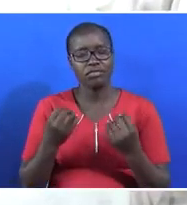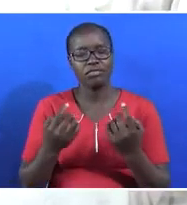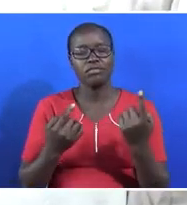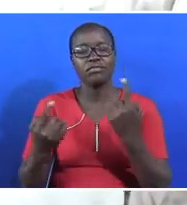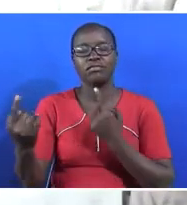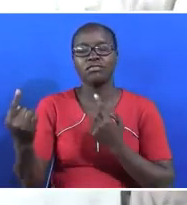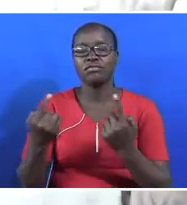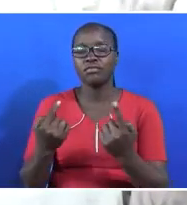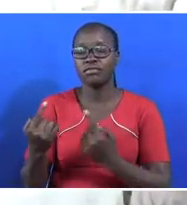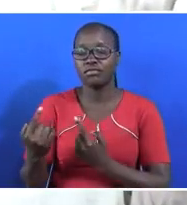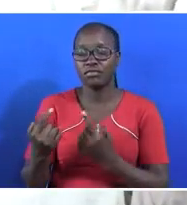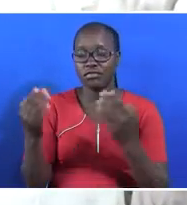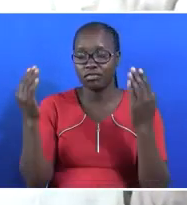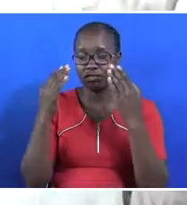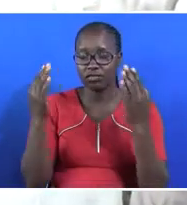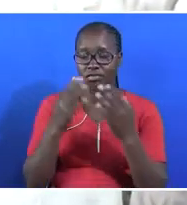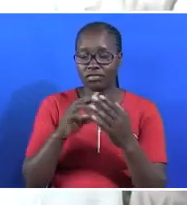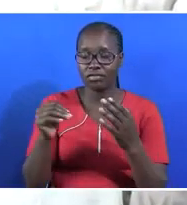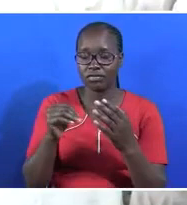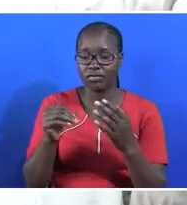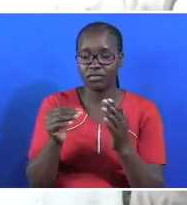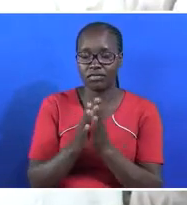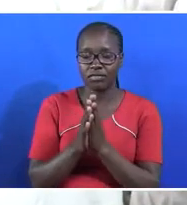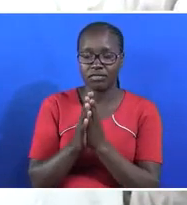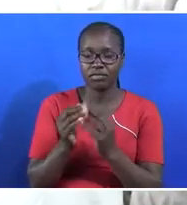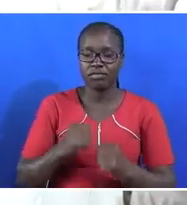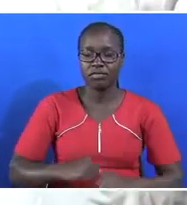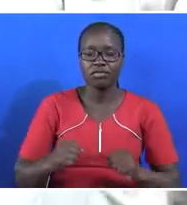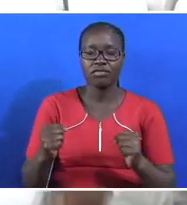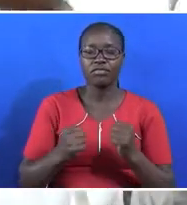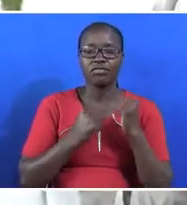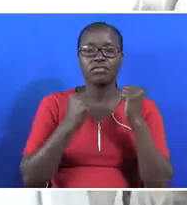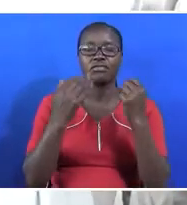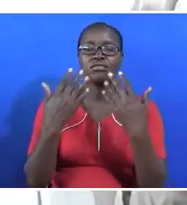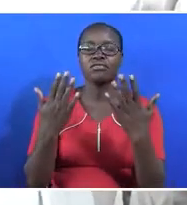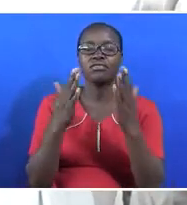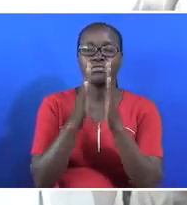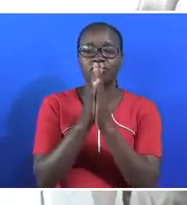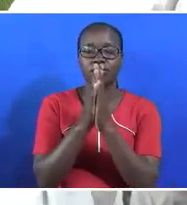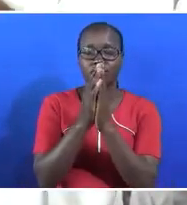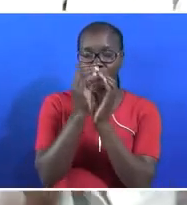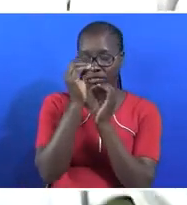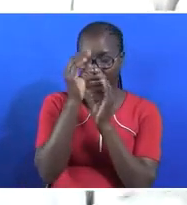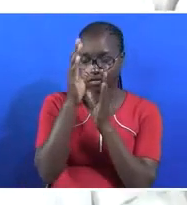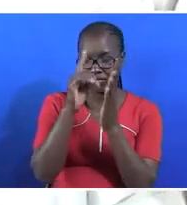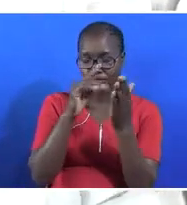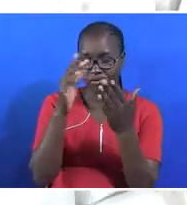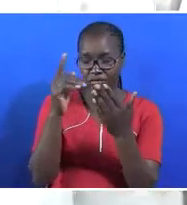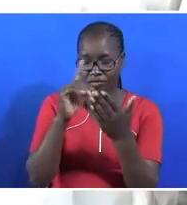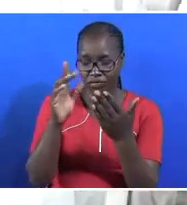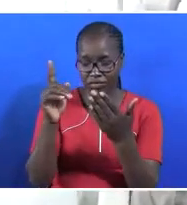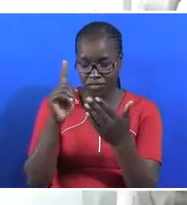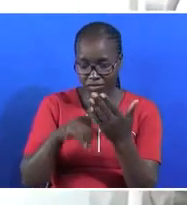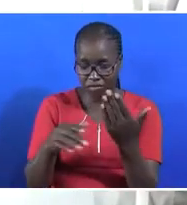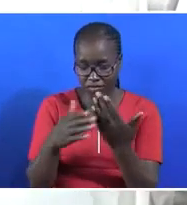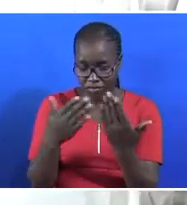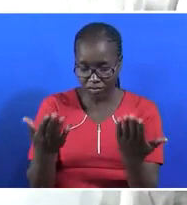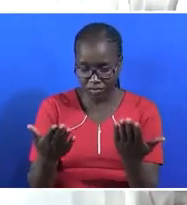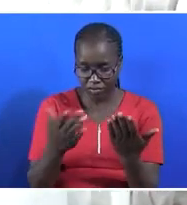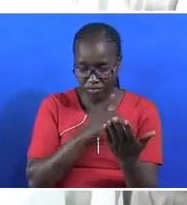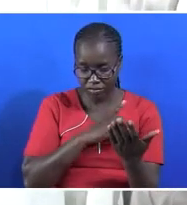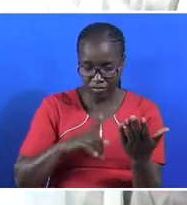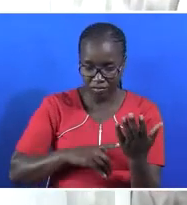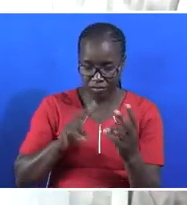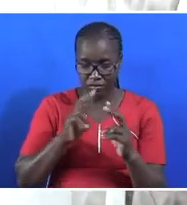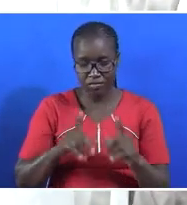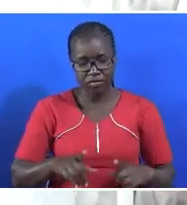We commit them into your able and powerful hands and pray, oh God, that whatever the devil has seen in their lives